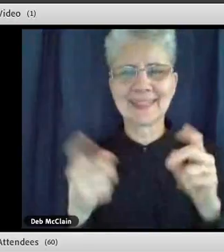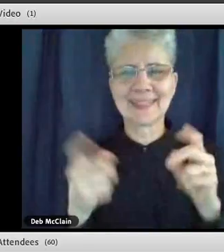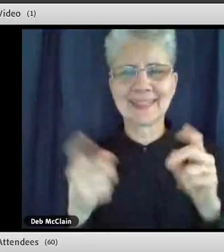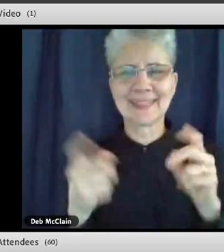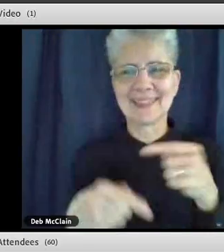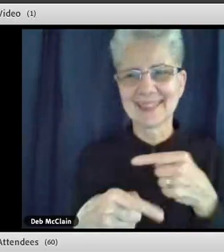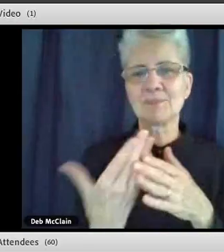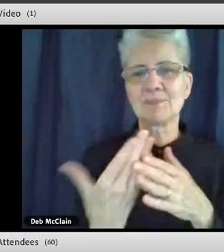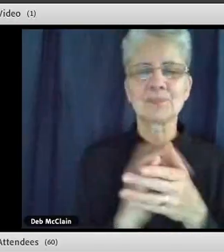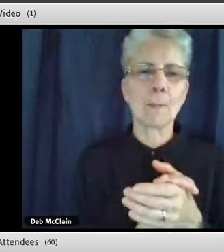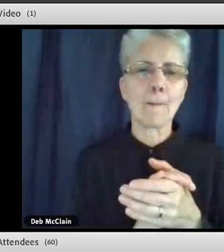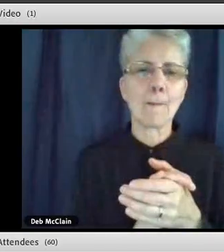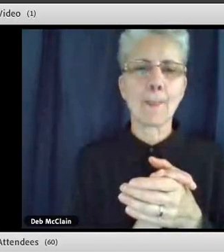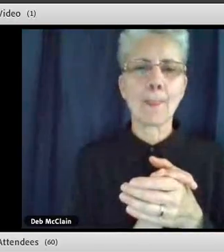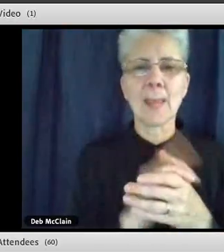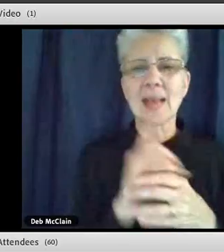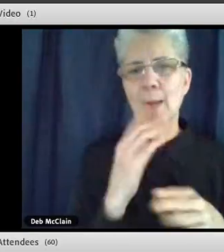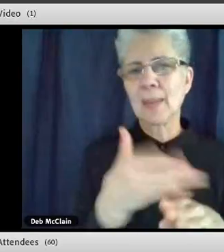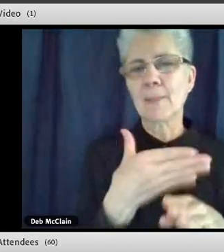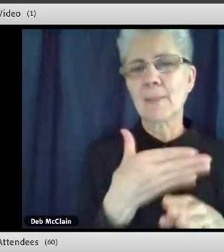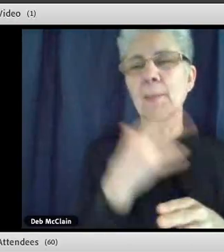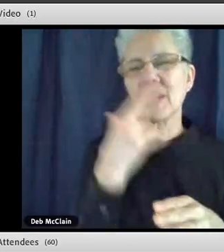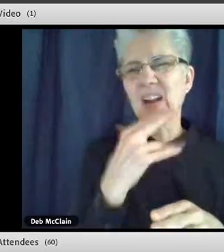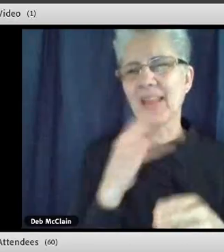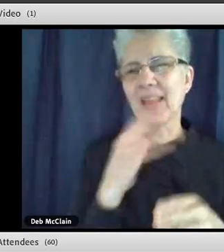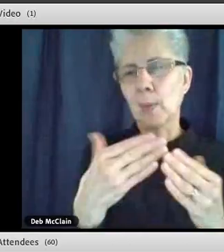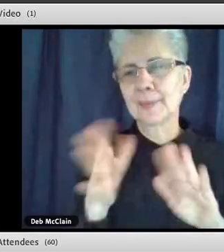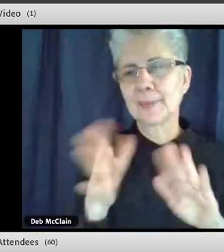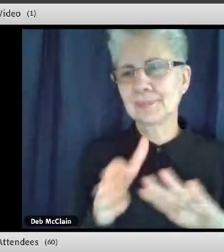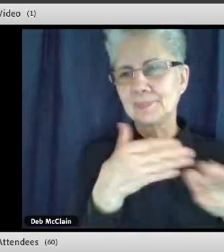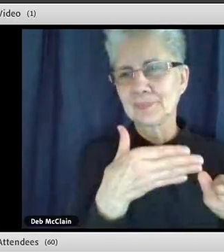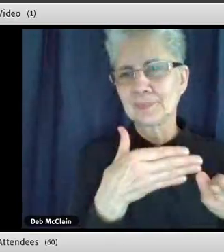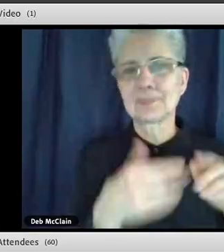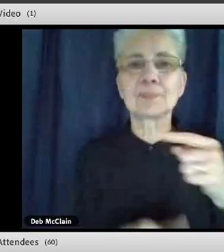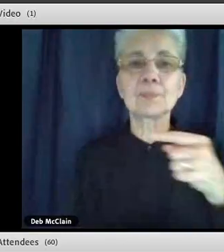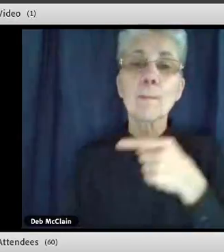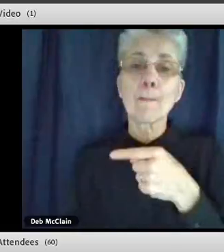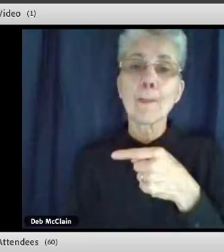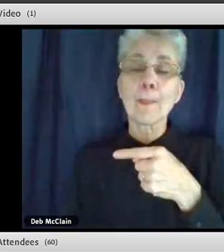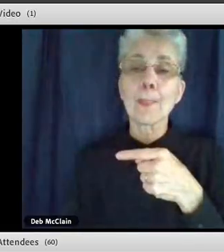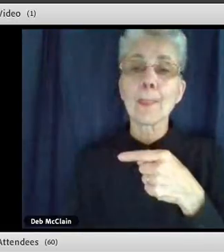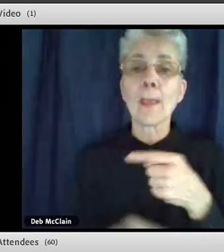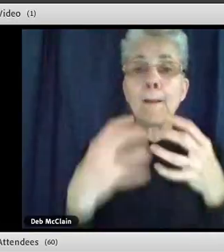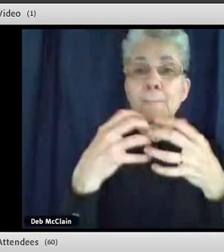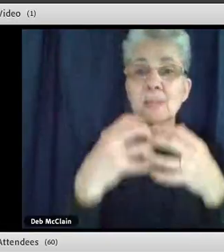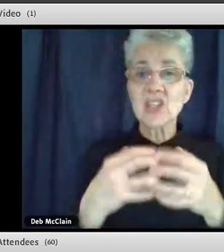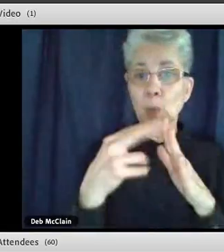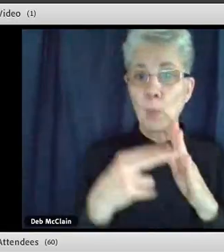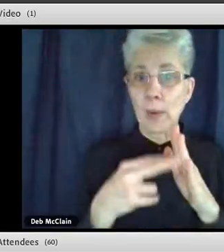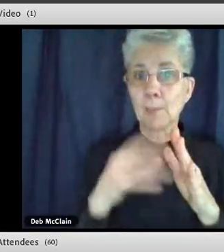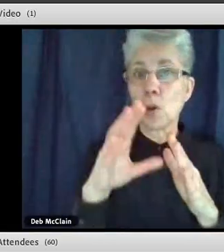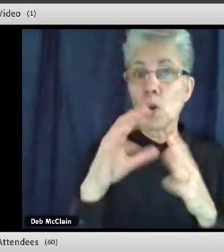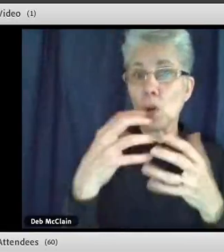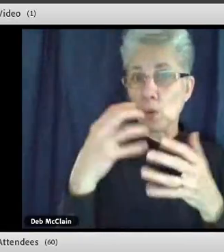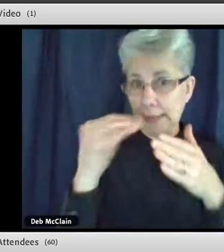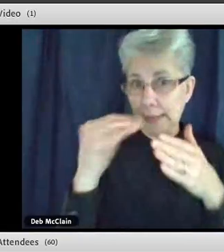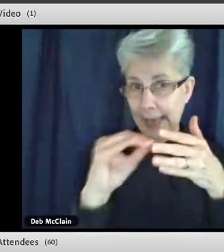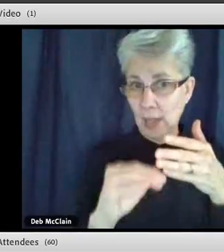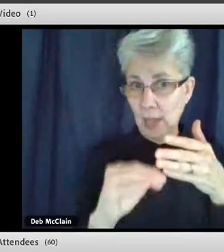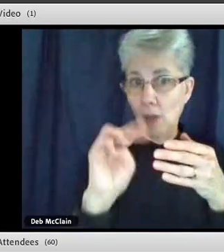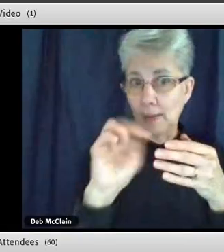I don't think it's been updated in a while, but it's funny anyway. But okay, so machine readable cataloging. If you kind of